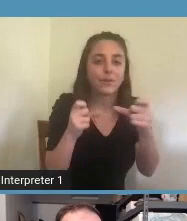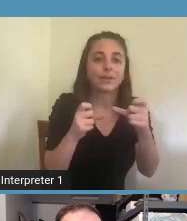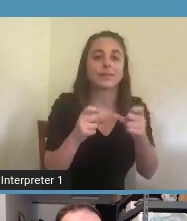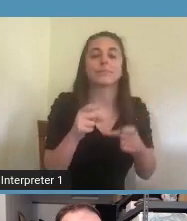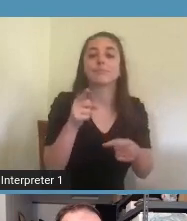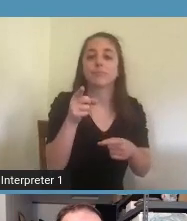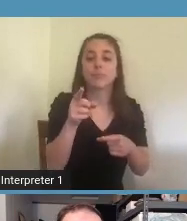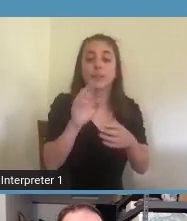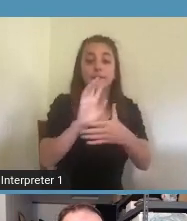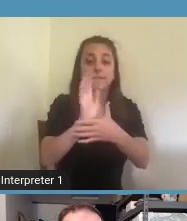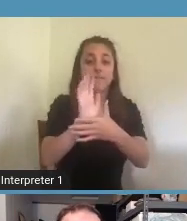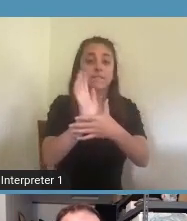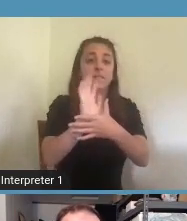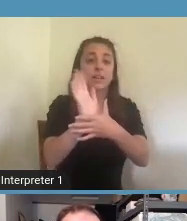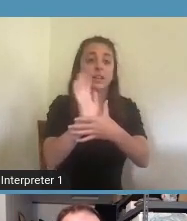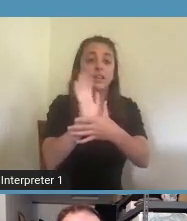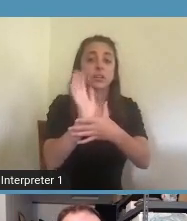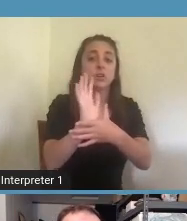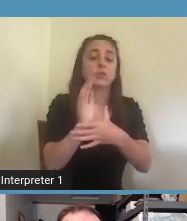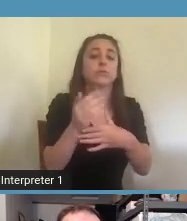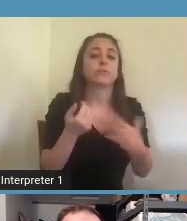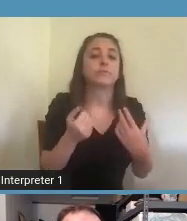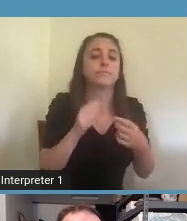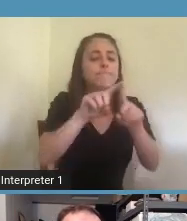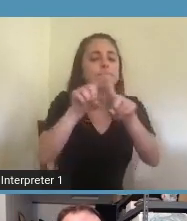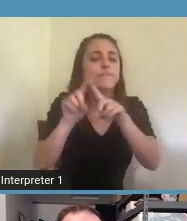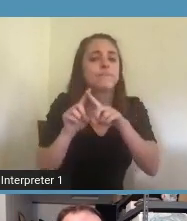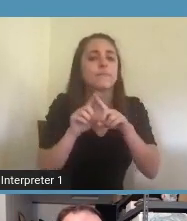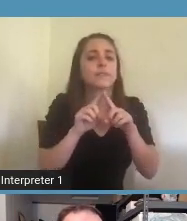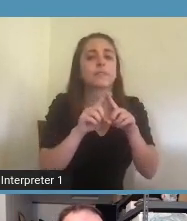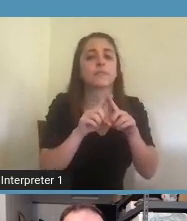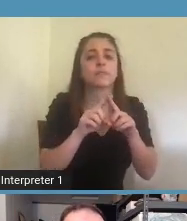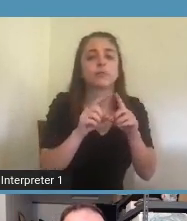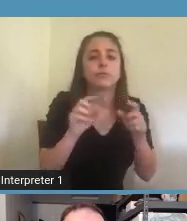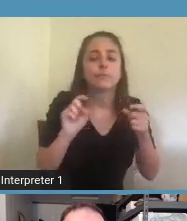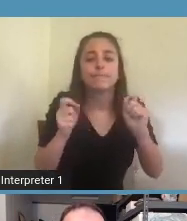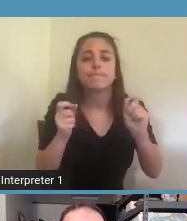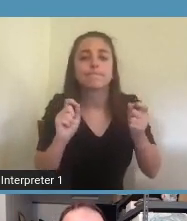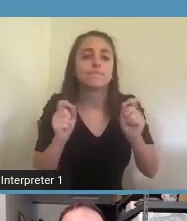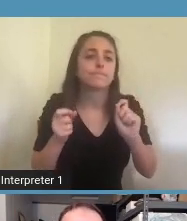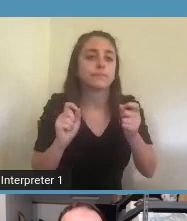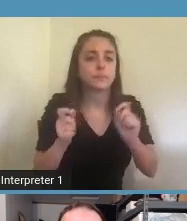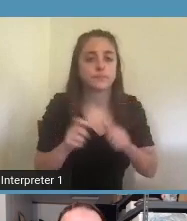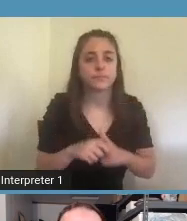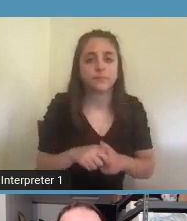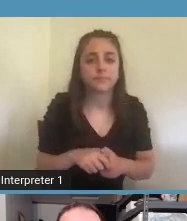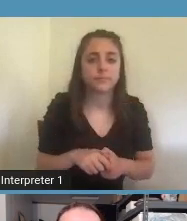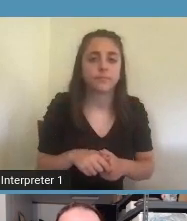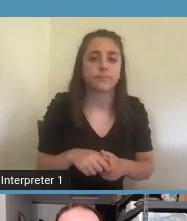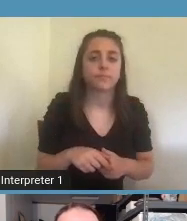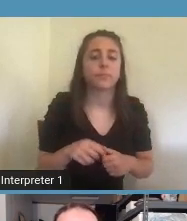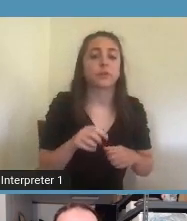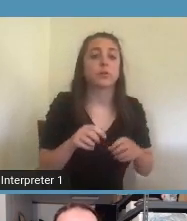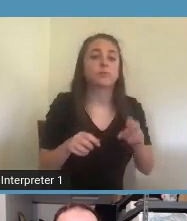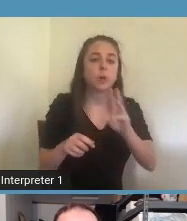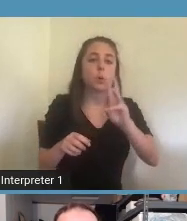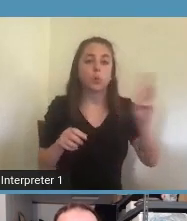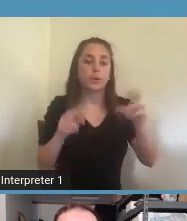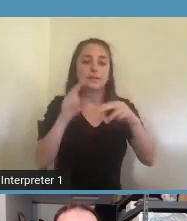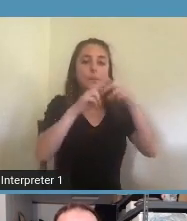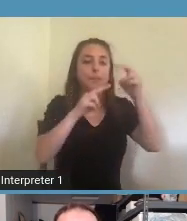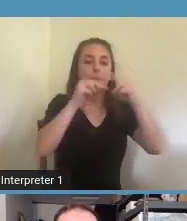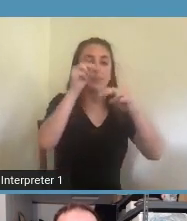restored, and this was a Yayoi Kusama piece that we have in our West building getting